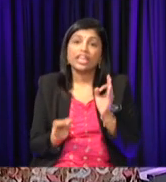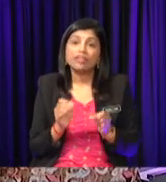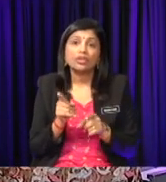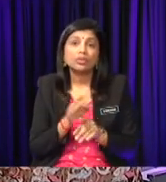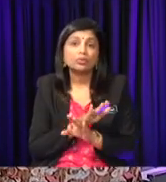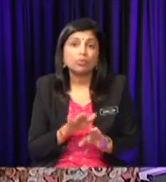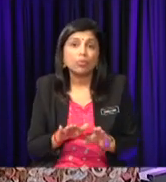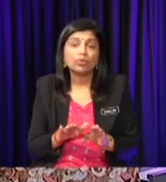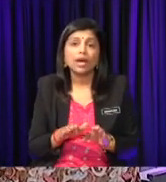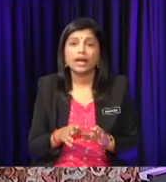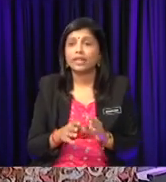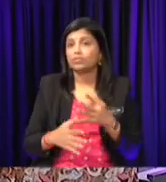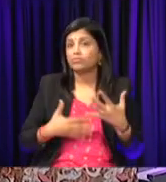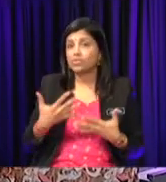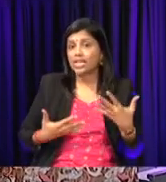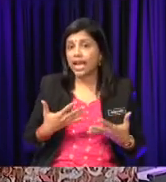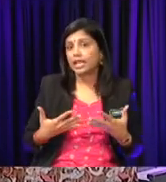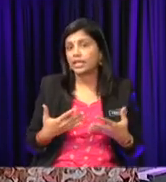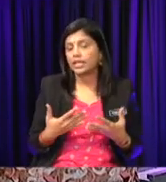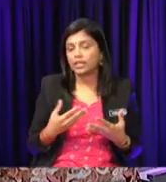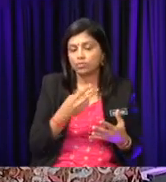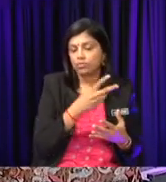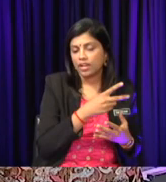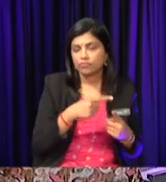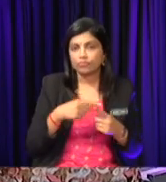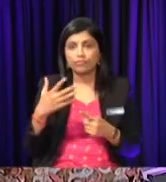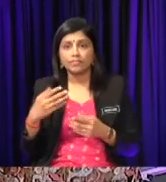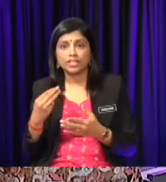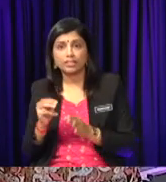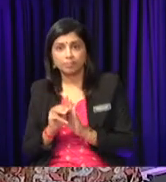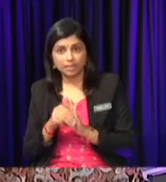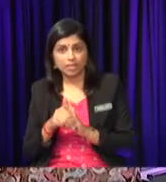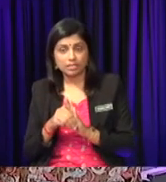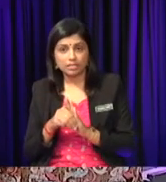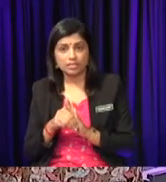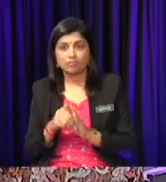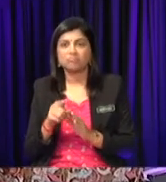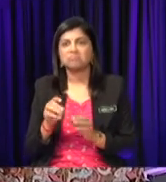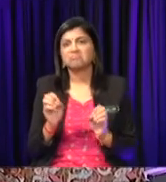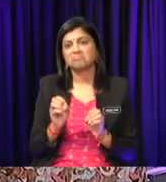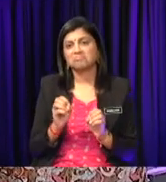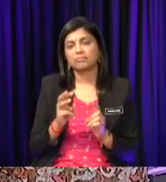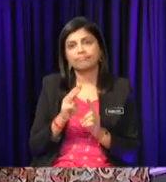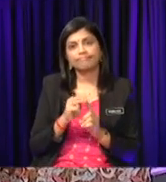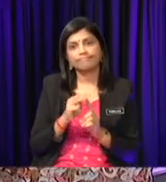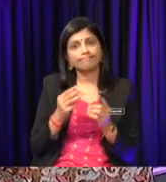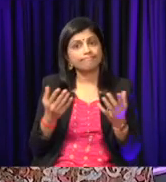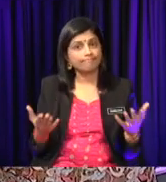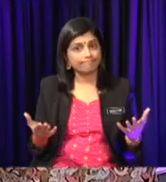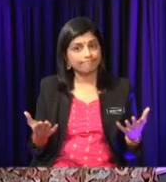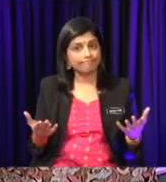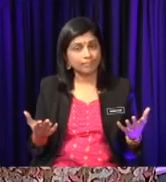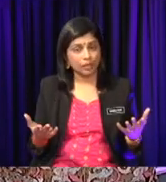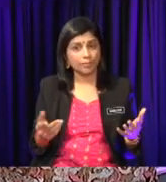interlocutors must keep to the time. So within 12 to 15 minutes maximum, All right, you'll get three parts. Part one is